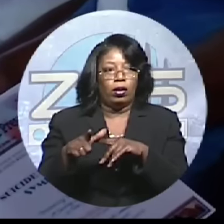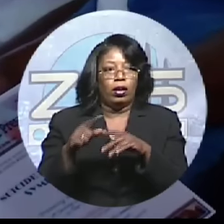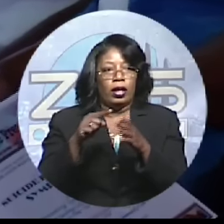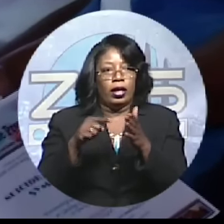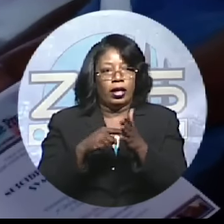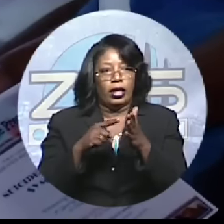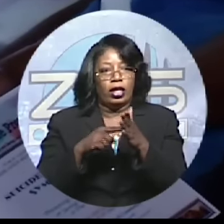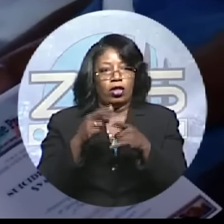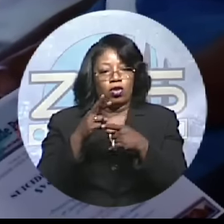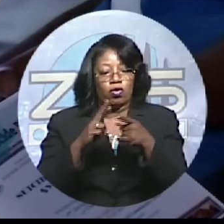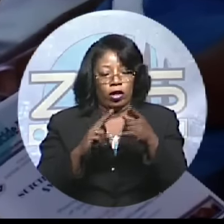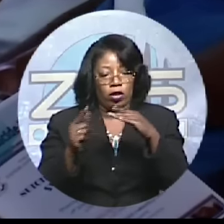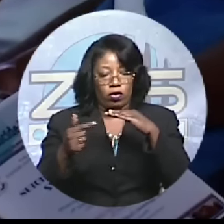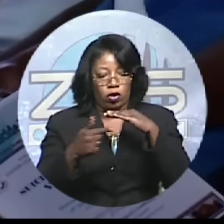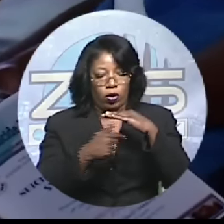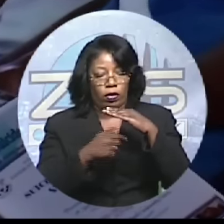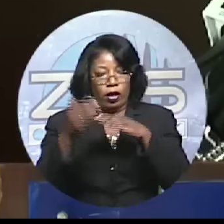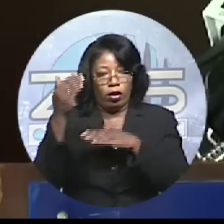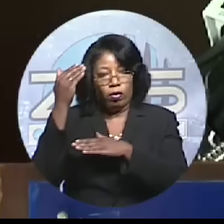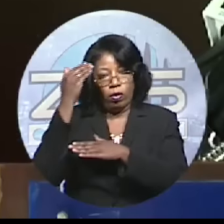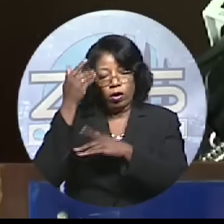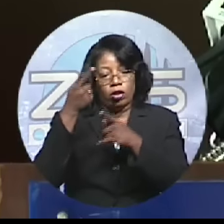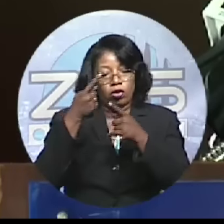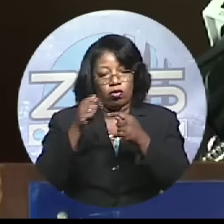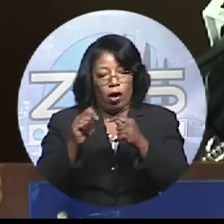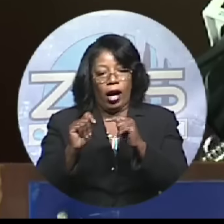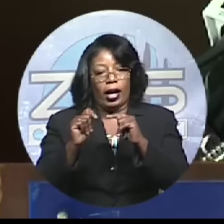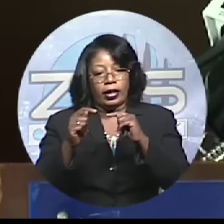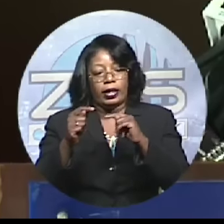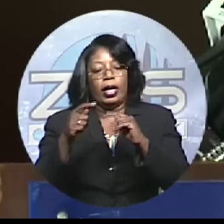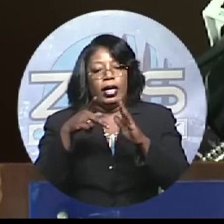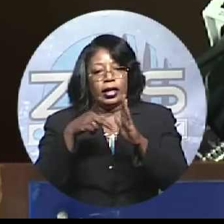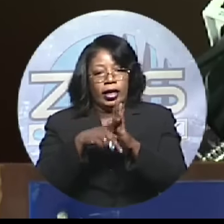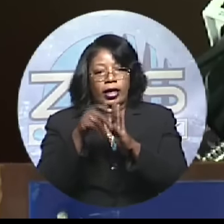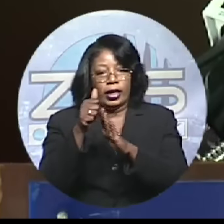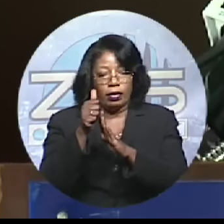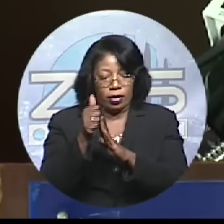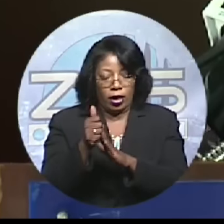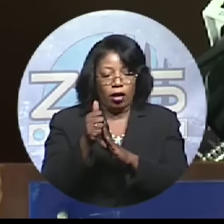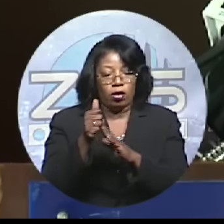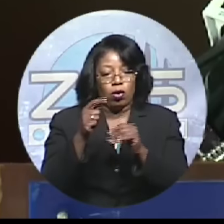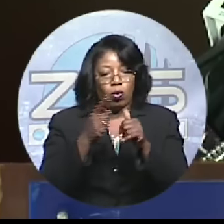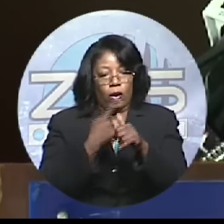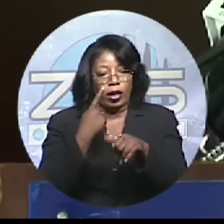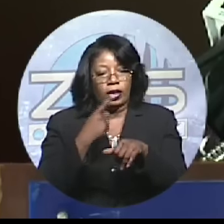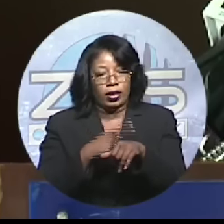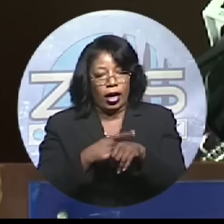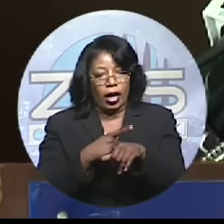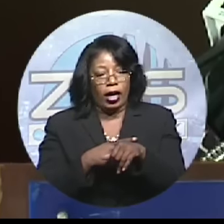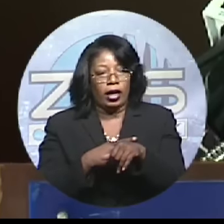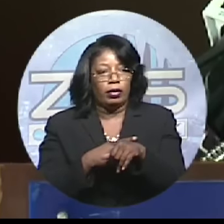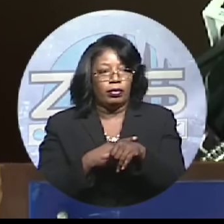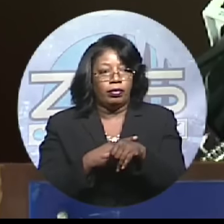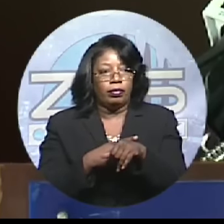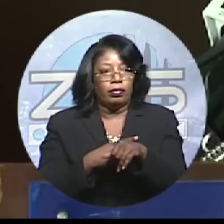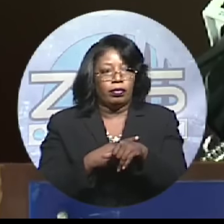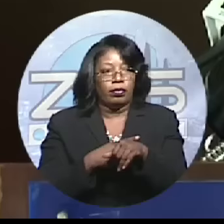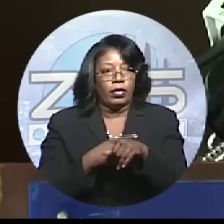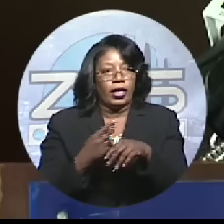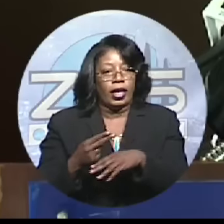suicide. And the awareness that those who have attempted suicide at least once are by far at